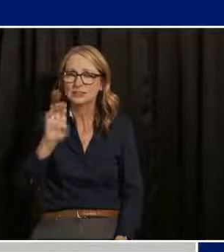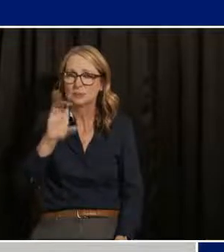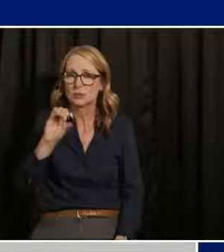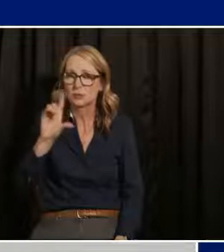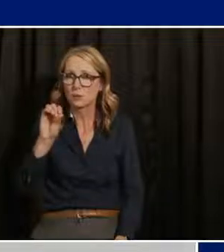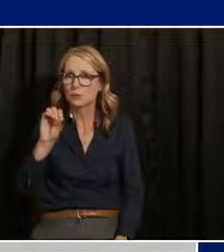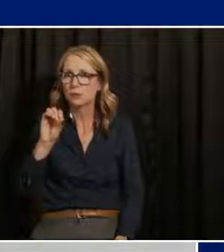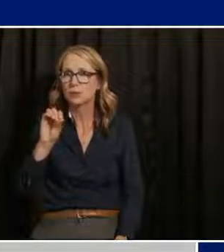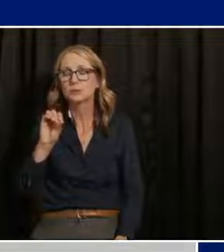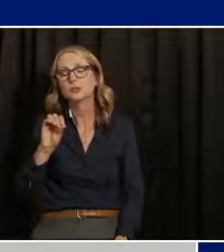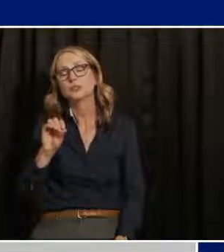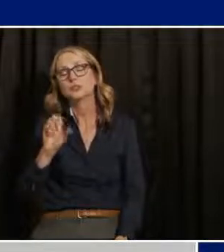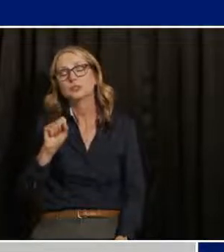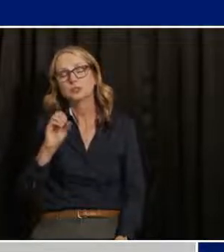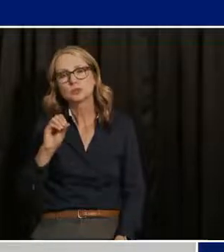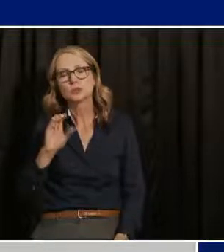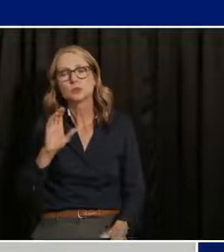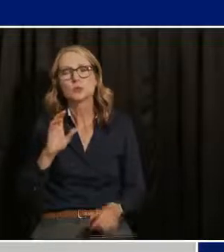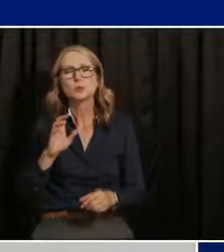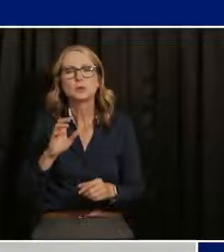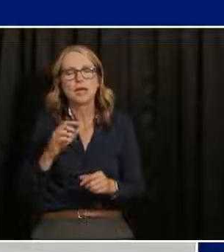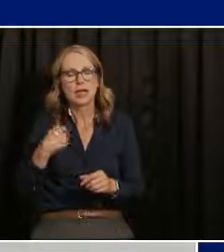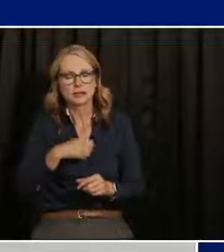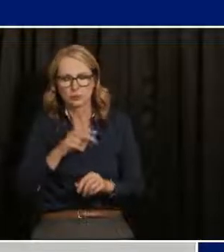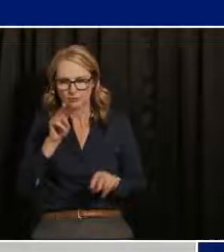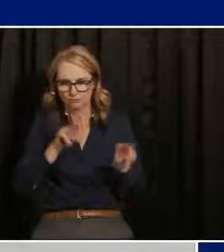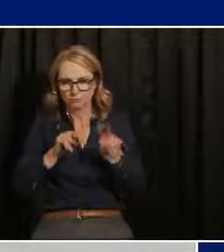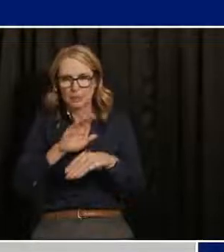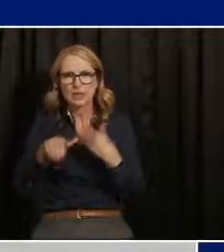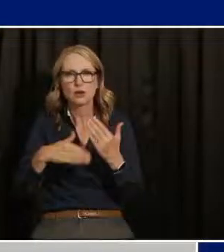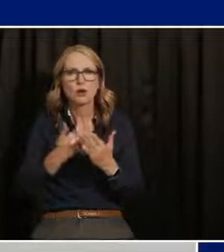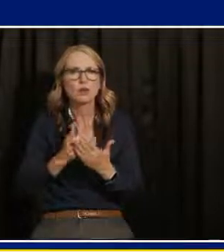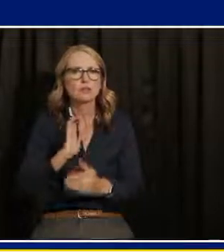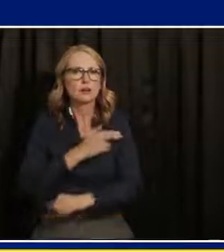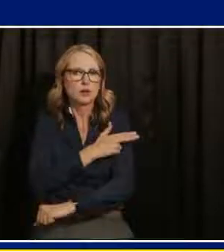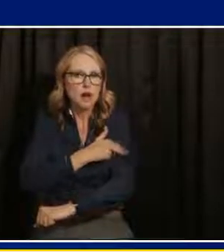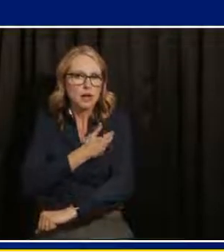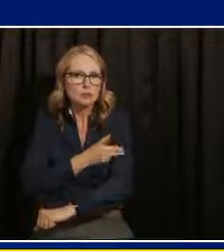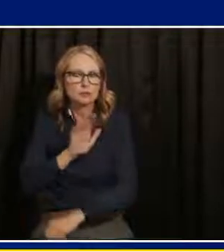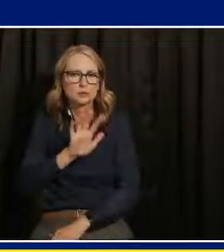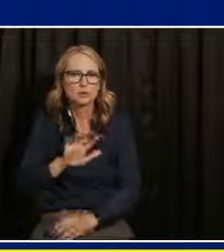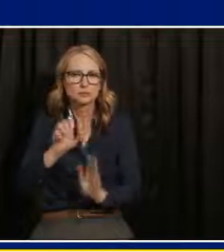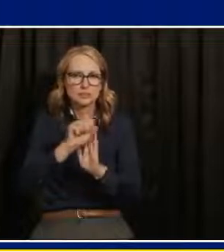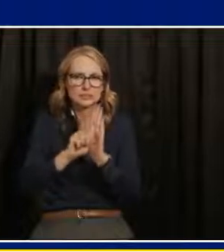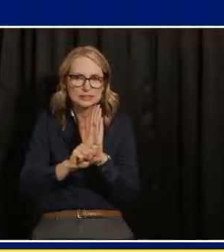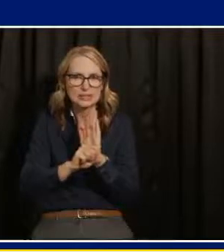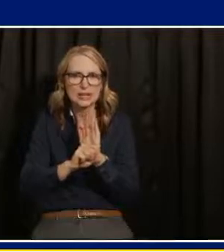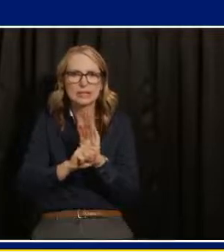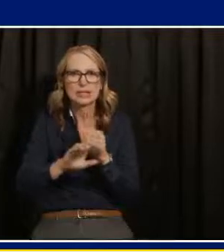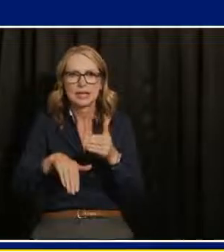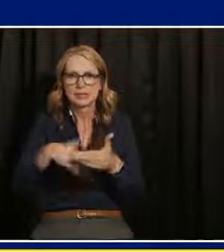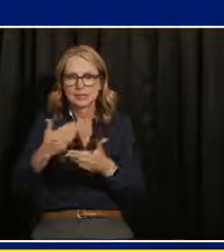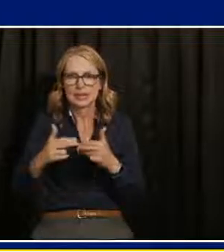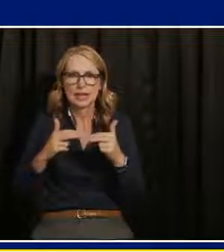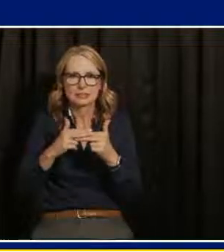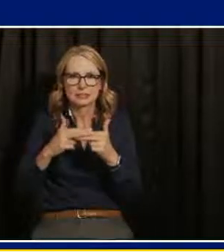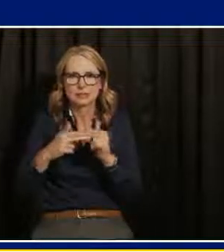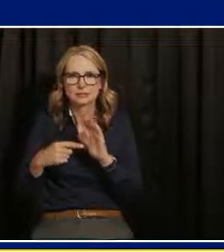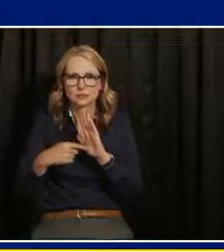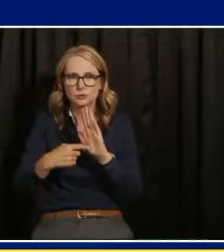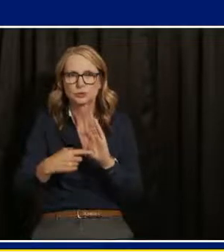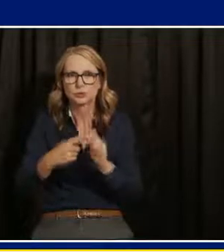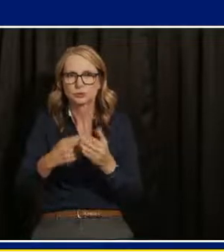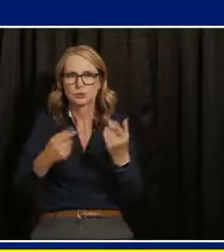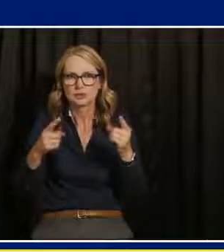as utilization of ICUs across the state. And if you go to the next slide, you'll see that that tracks closely with some of the rates that we're seeing in different parts